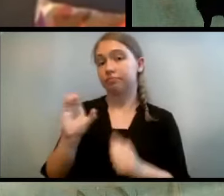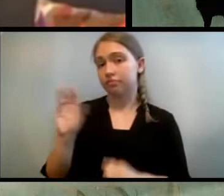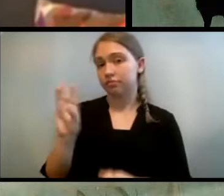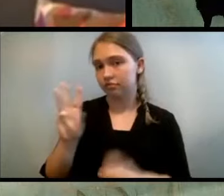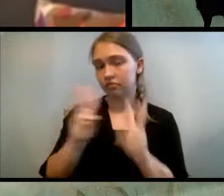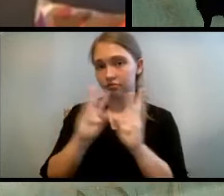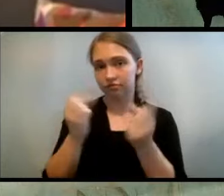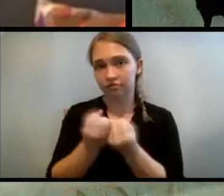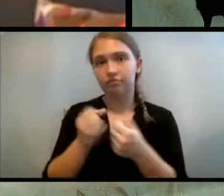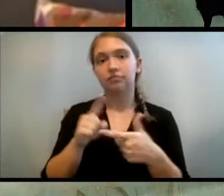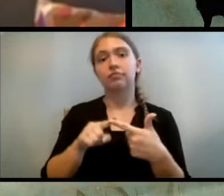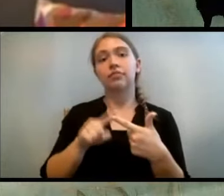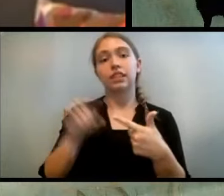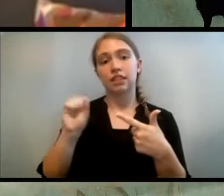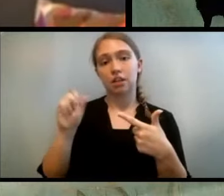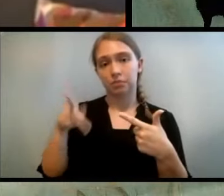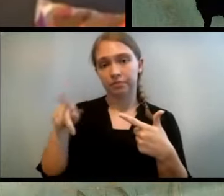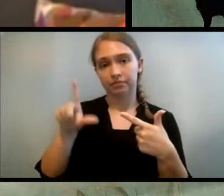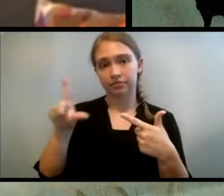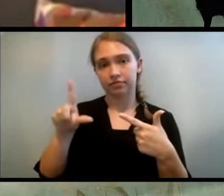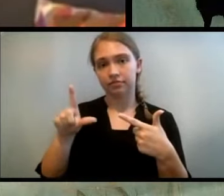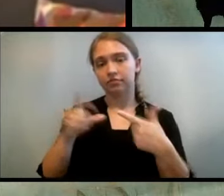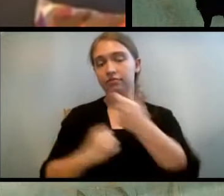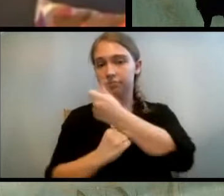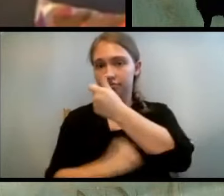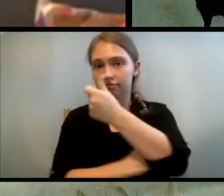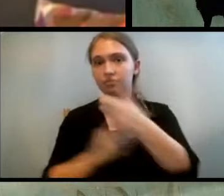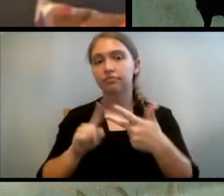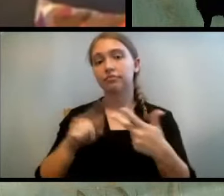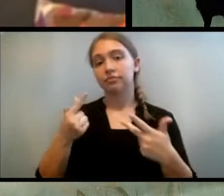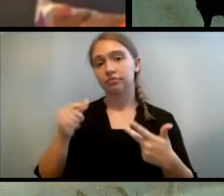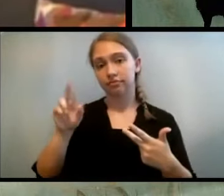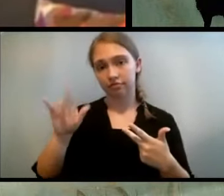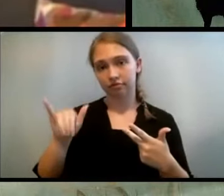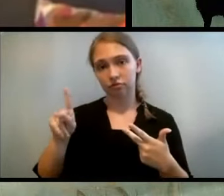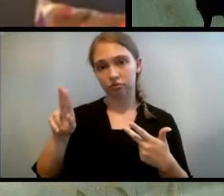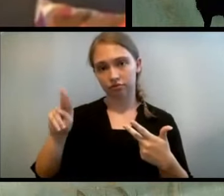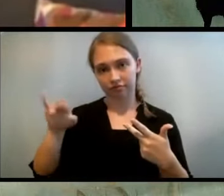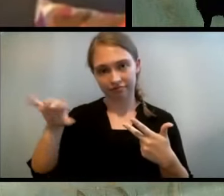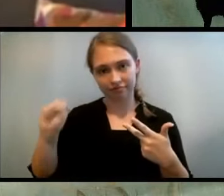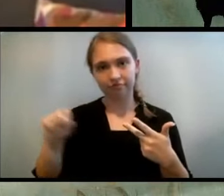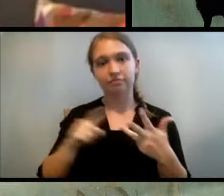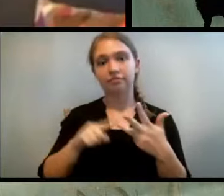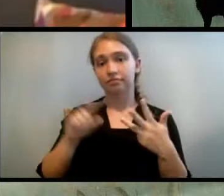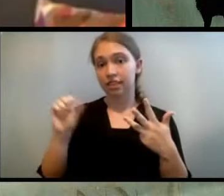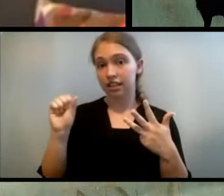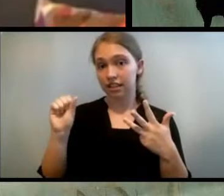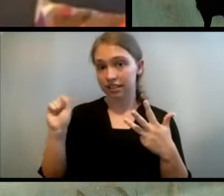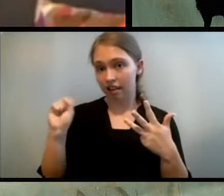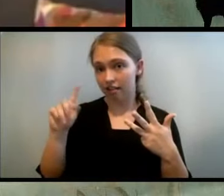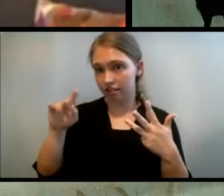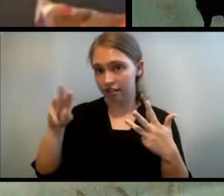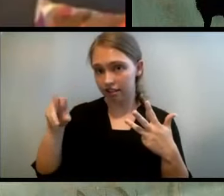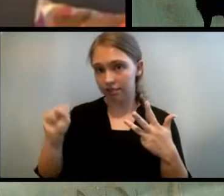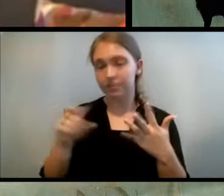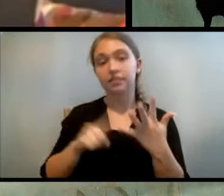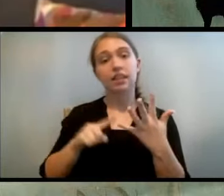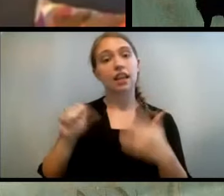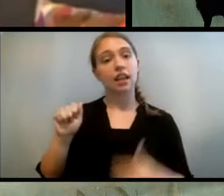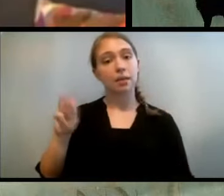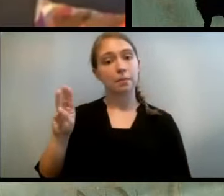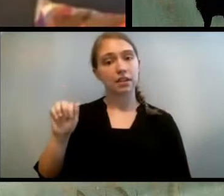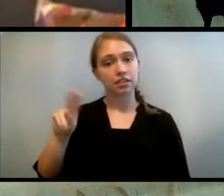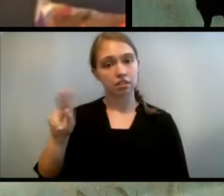Library Foundation, author series sponsor Gary Kunis, media sponsor, the Seattle Times, Amazon Literary Partners,